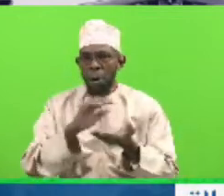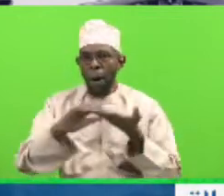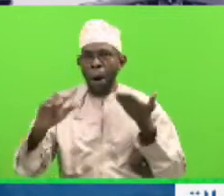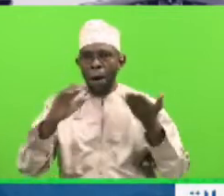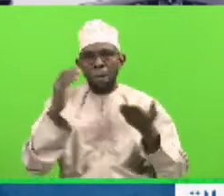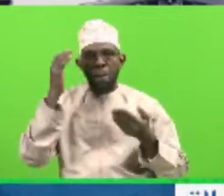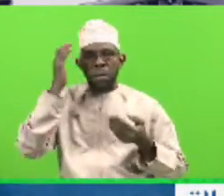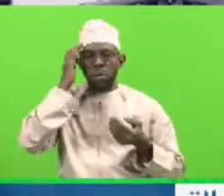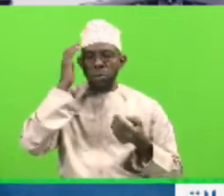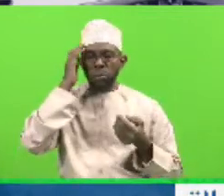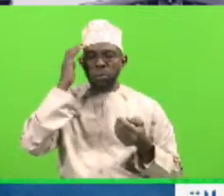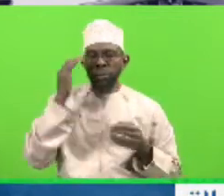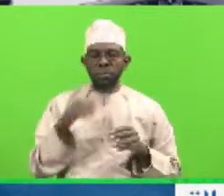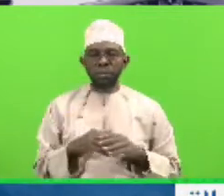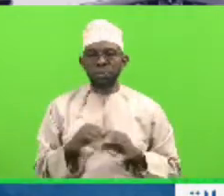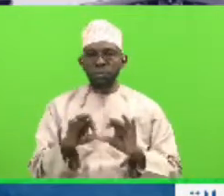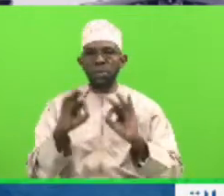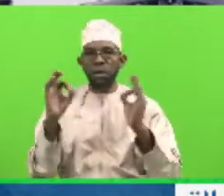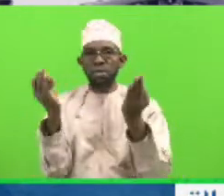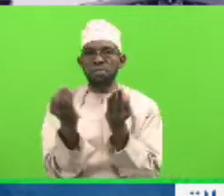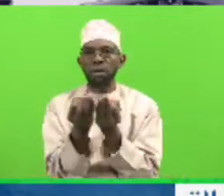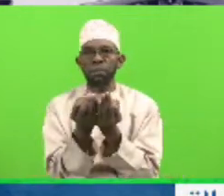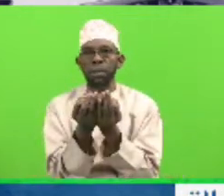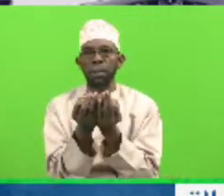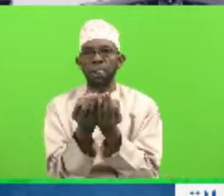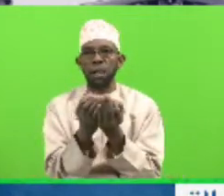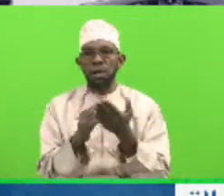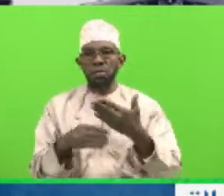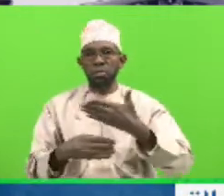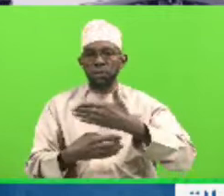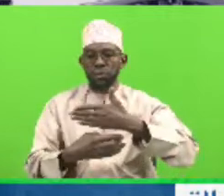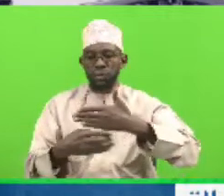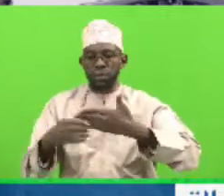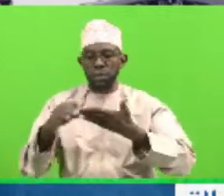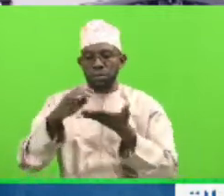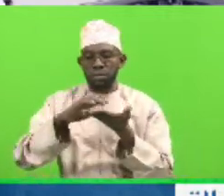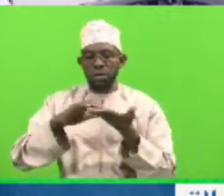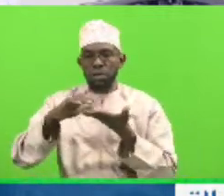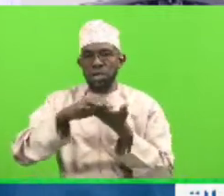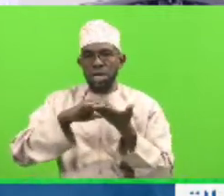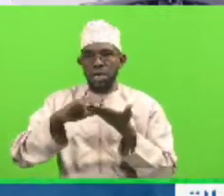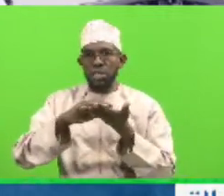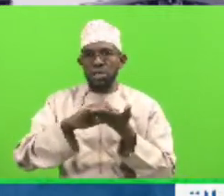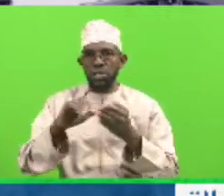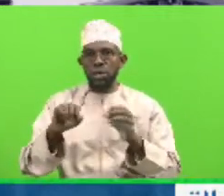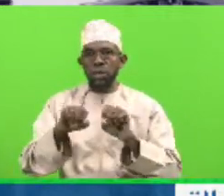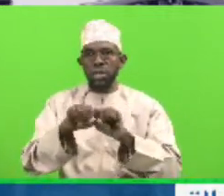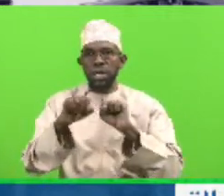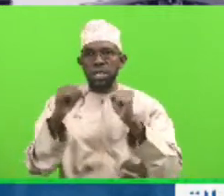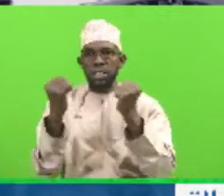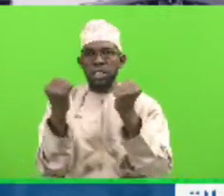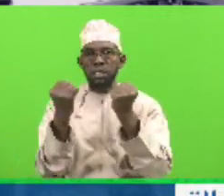And we know family is the foundation of civilized societies.